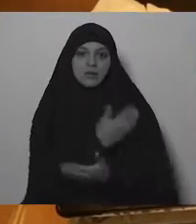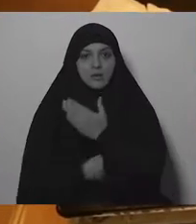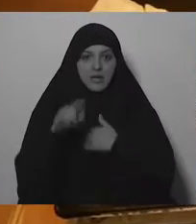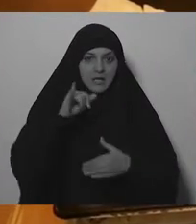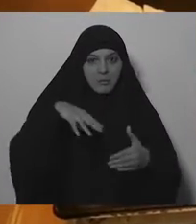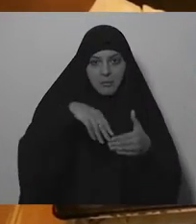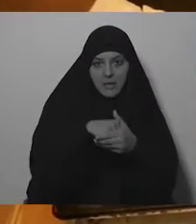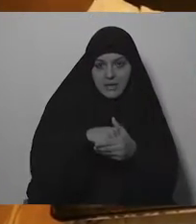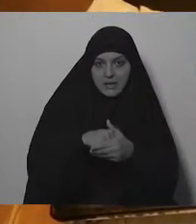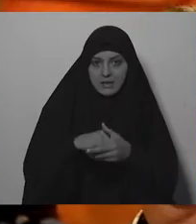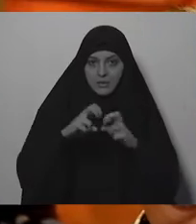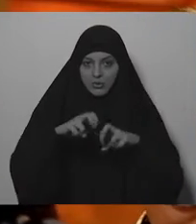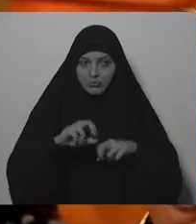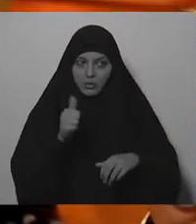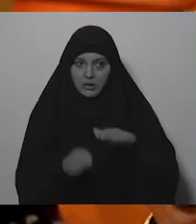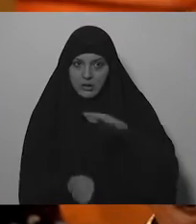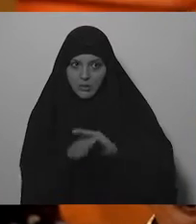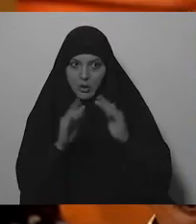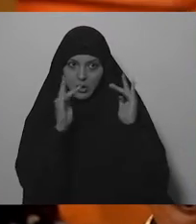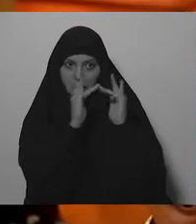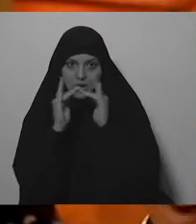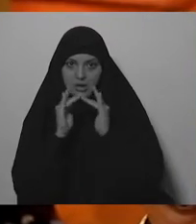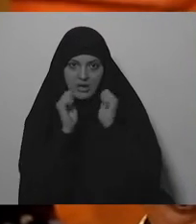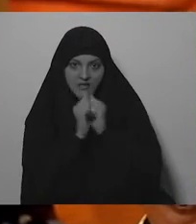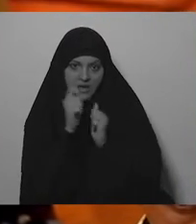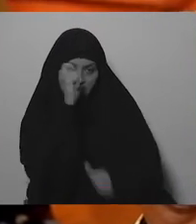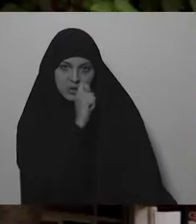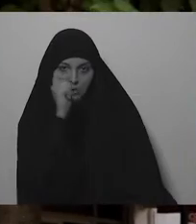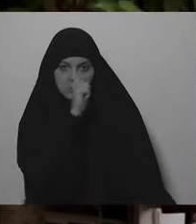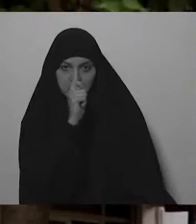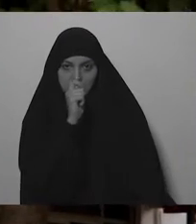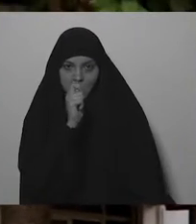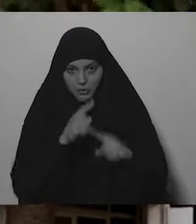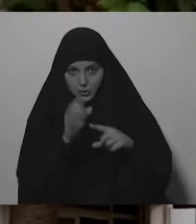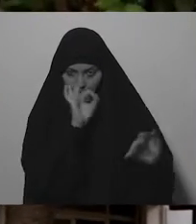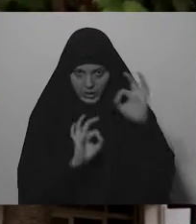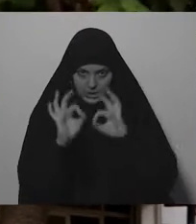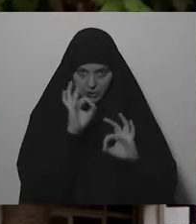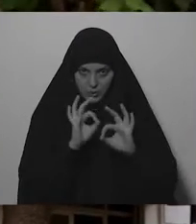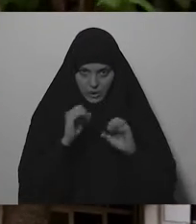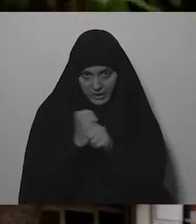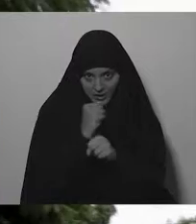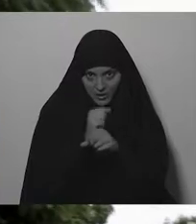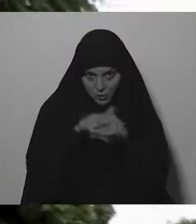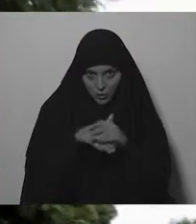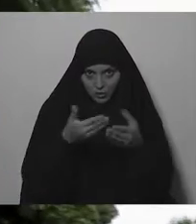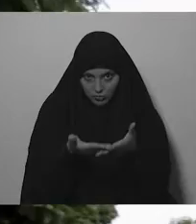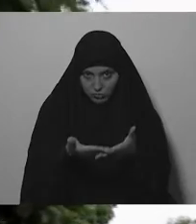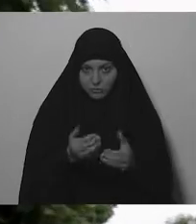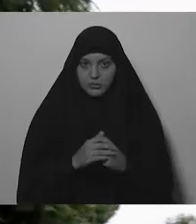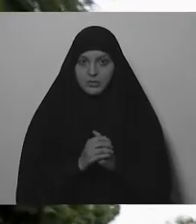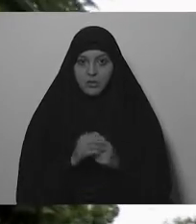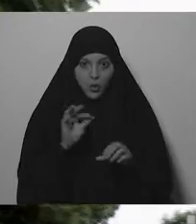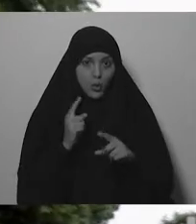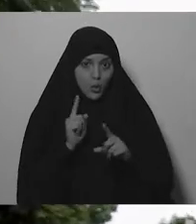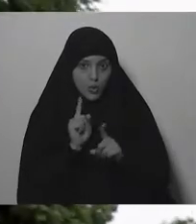will participate in our study. First of all, by contact with the associations and organizations who work in this area.